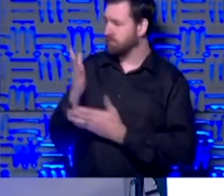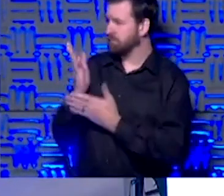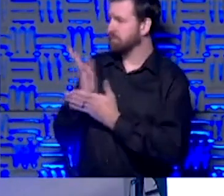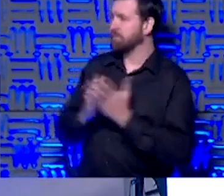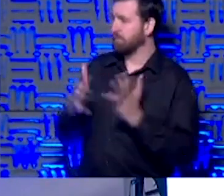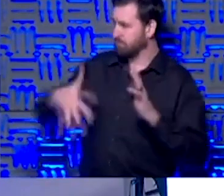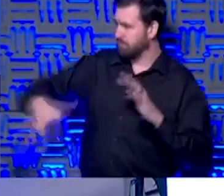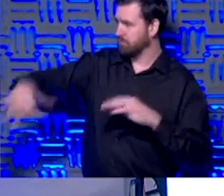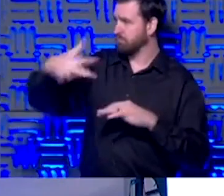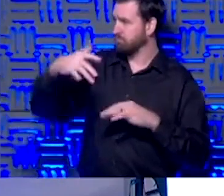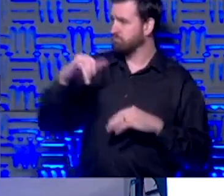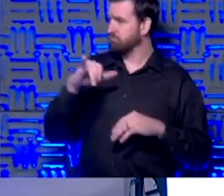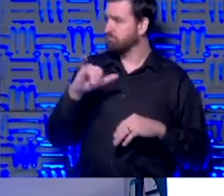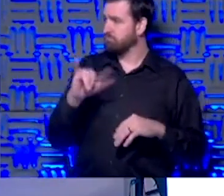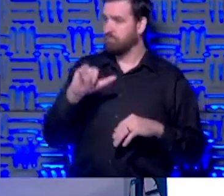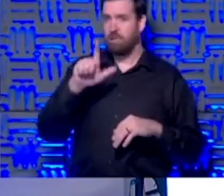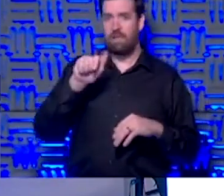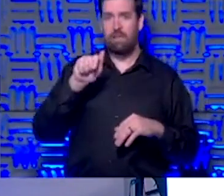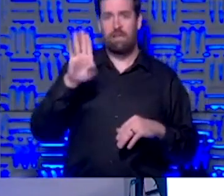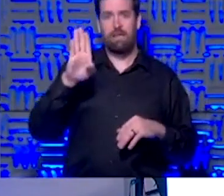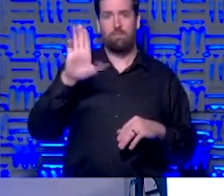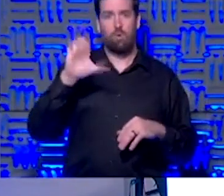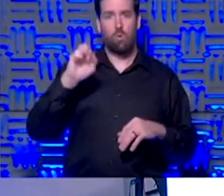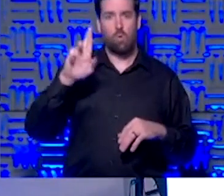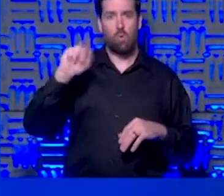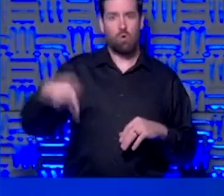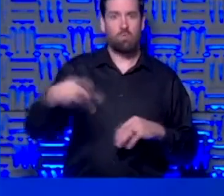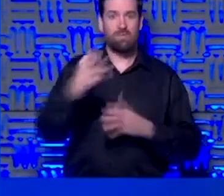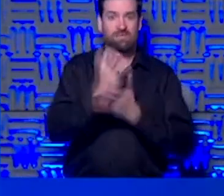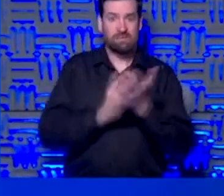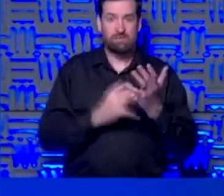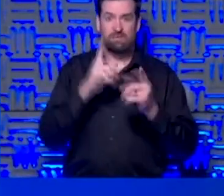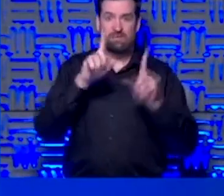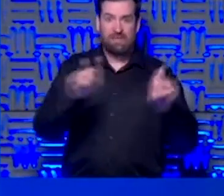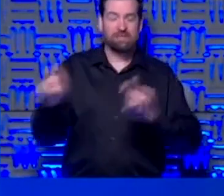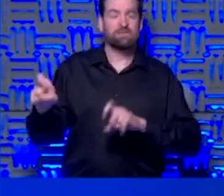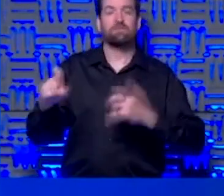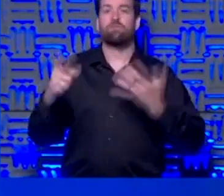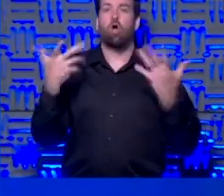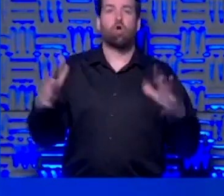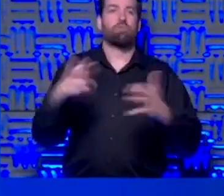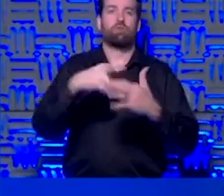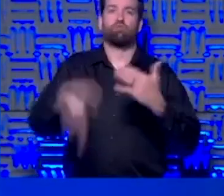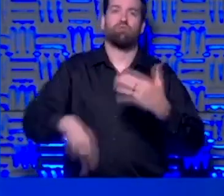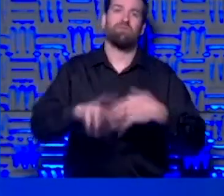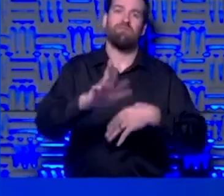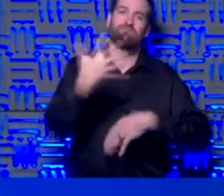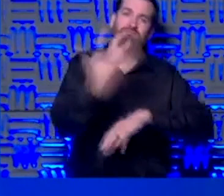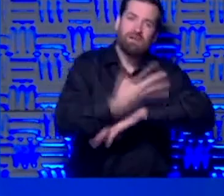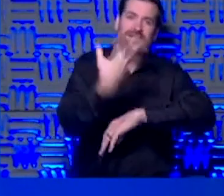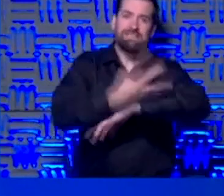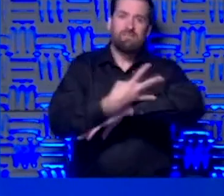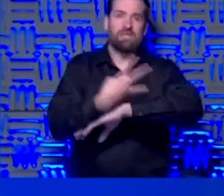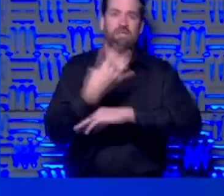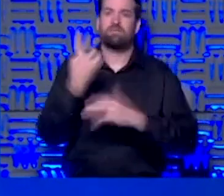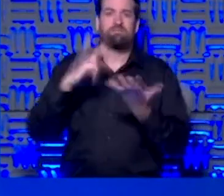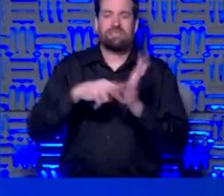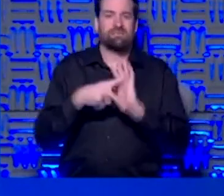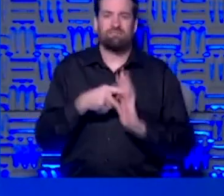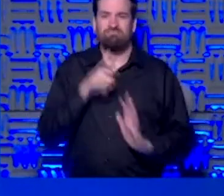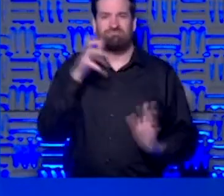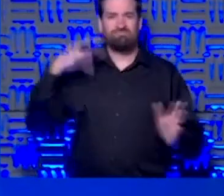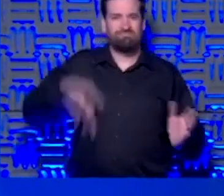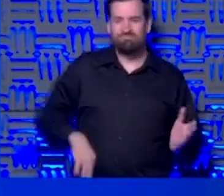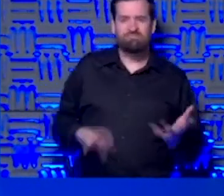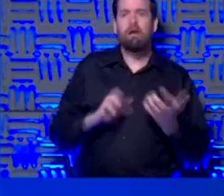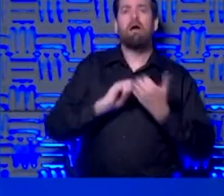are doing the testing, like Quest at LabCorp, which are some of the lab companies, they're out to 5 to 7 days, which means really that test isn't going to be so useful to you, because how are you